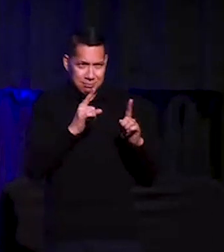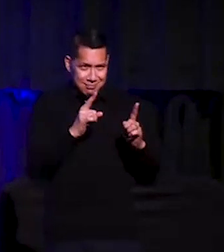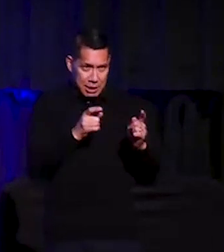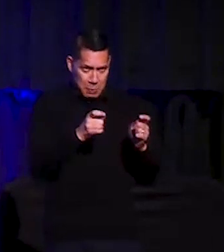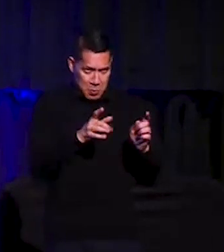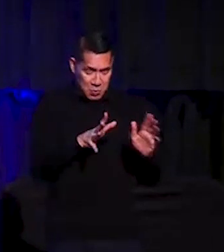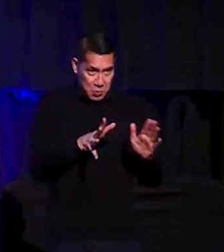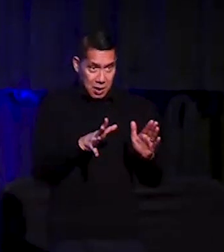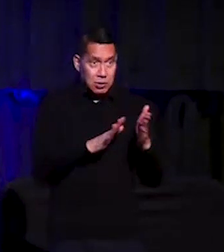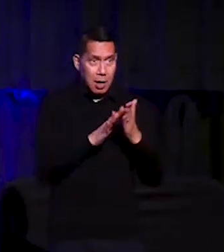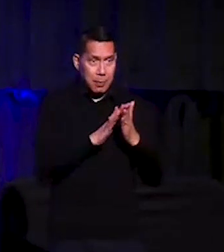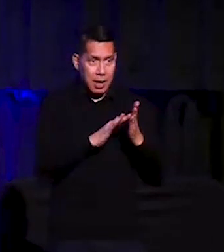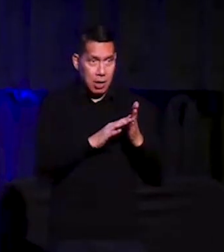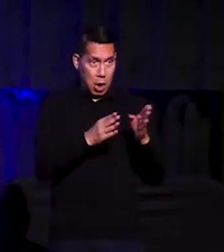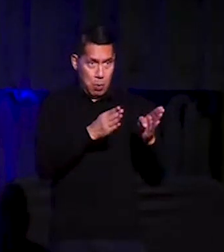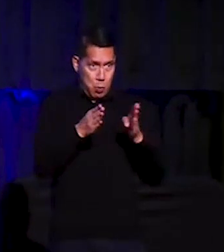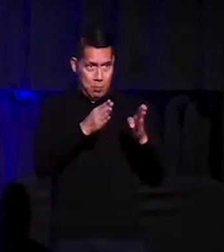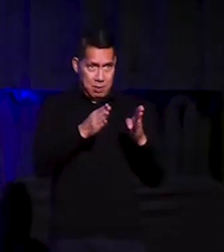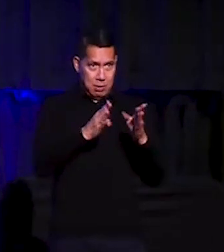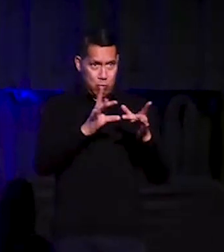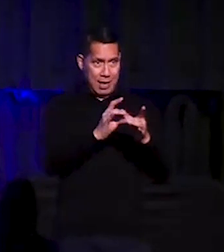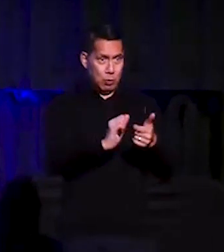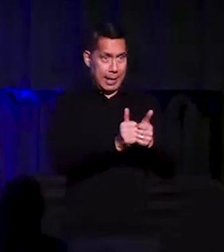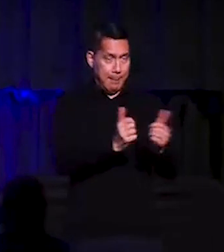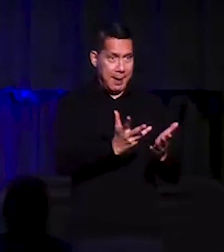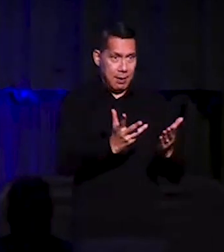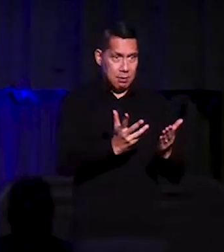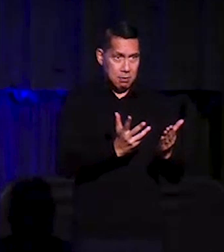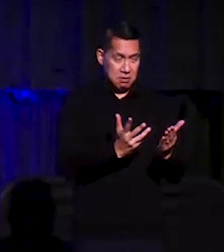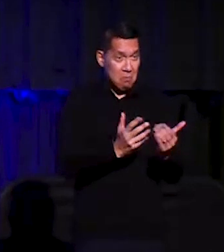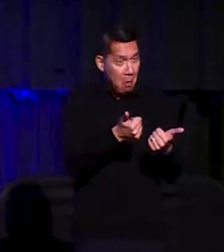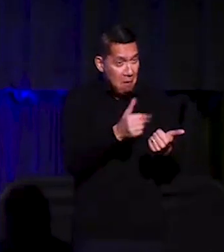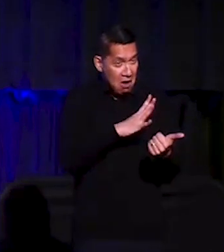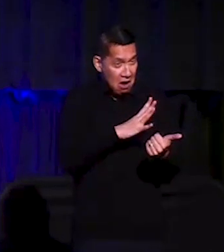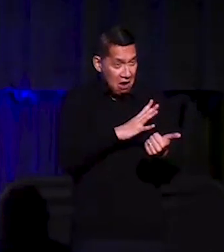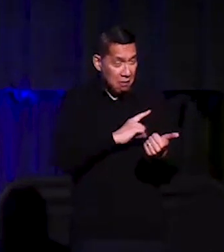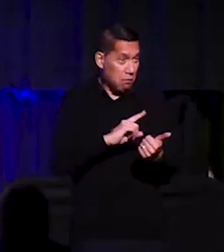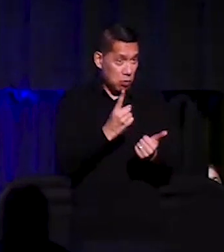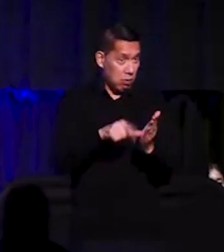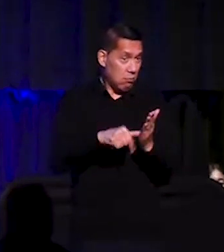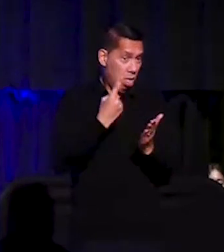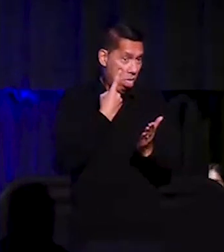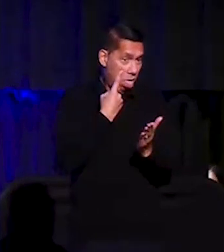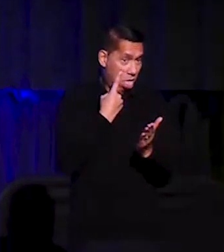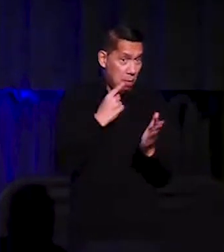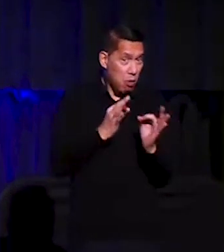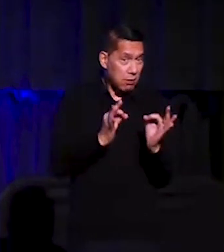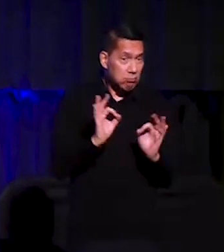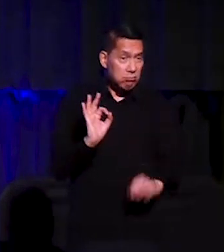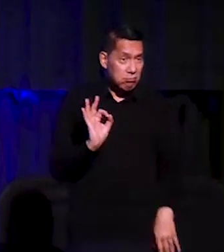it translates that motions into gameplay. It was okay. It was the first hackathon they did. It was not